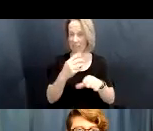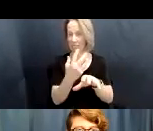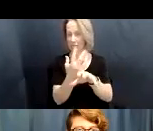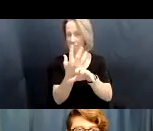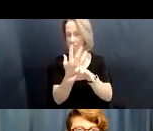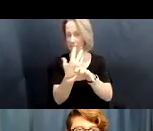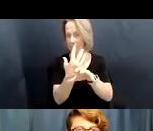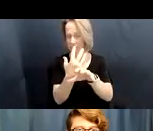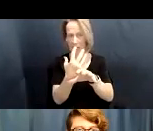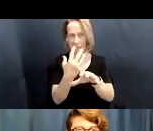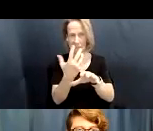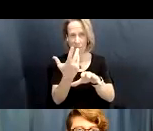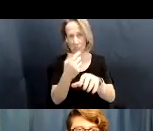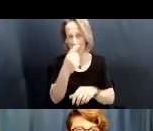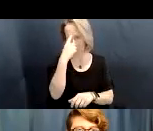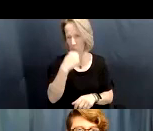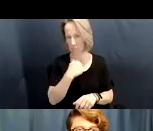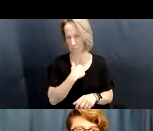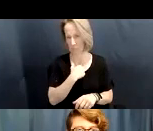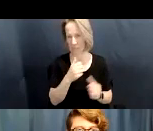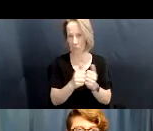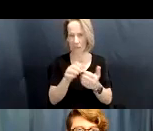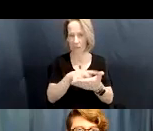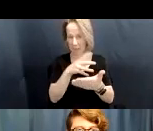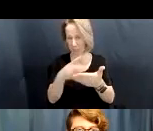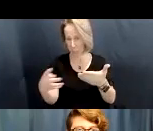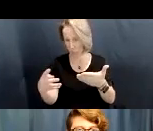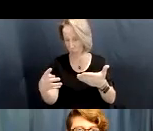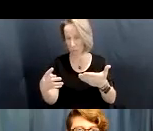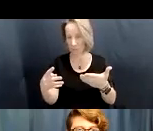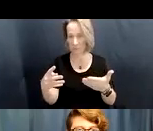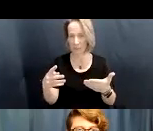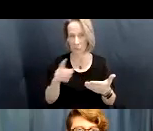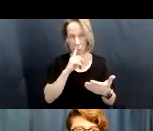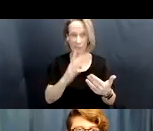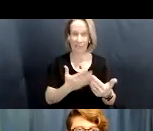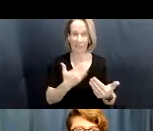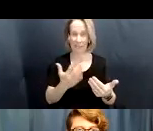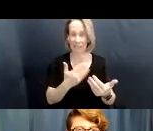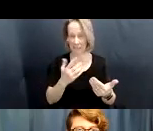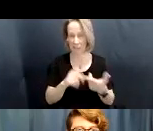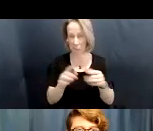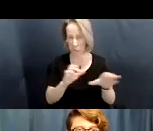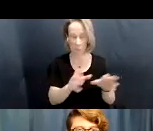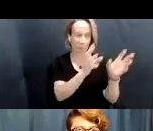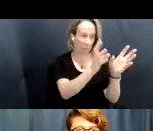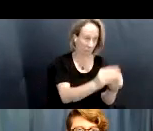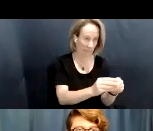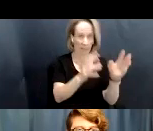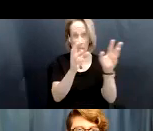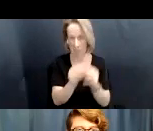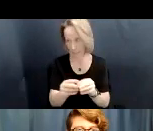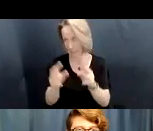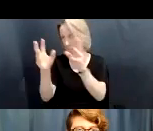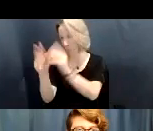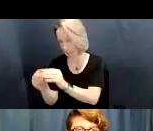I know for me, just in terms of scheduling and coordinating, it's been really easy to do kind of meetings back to back to back.